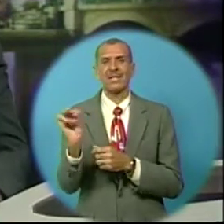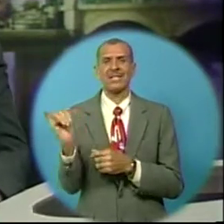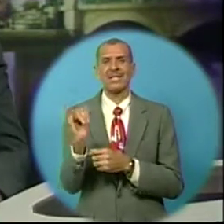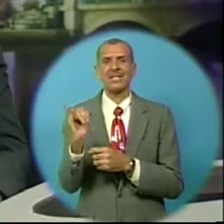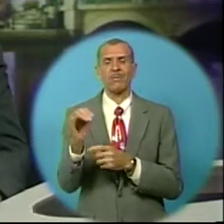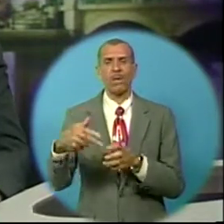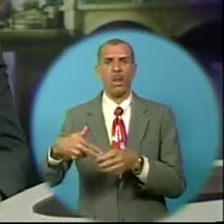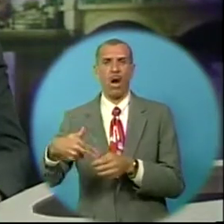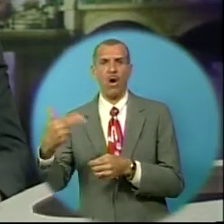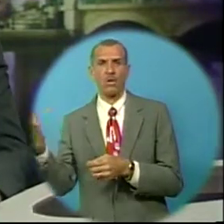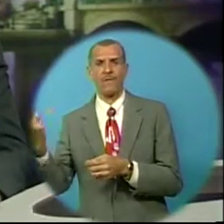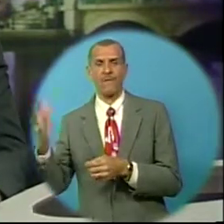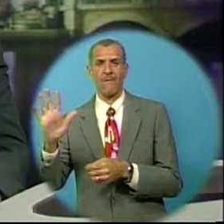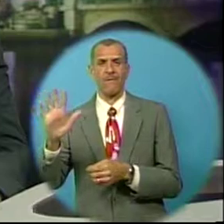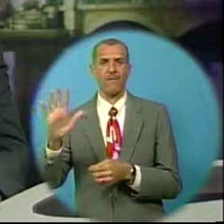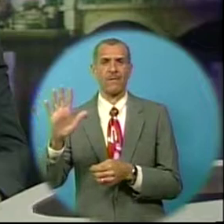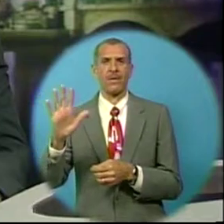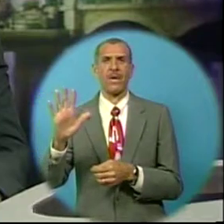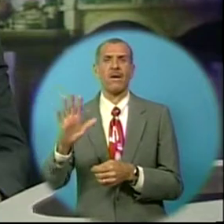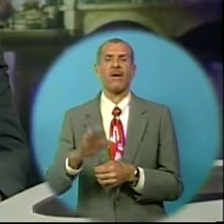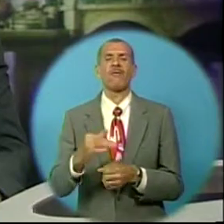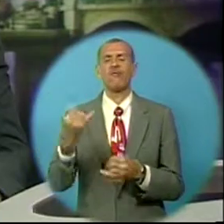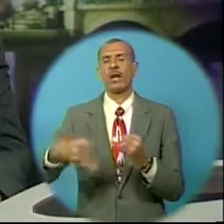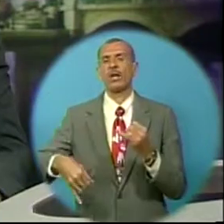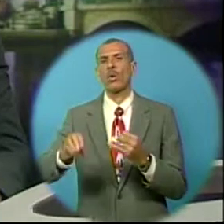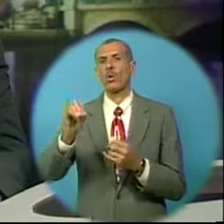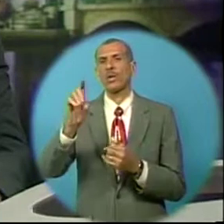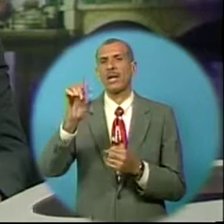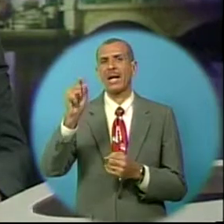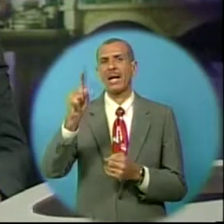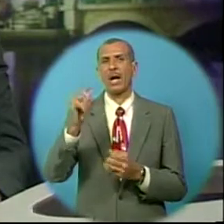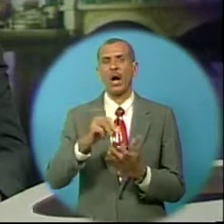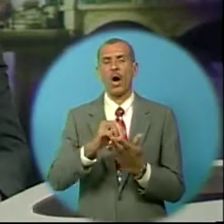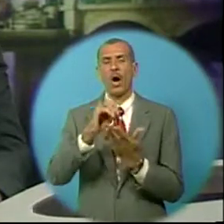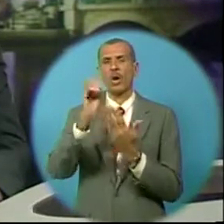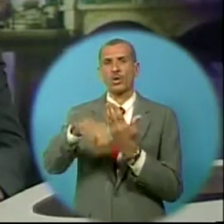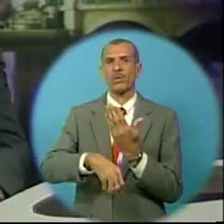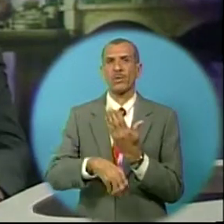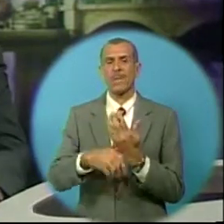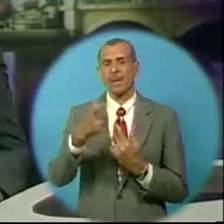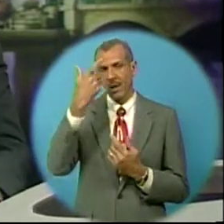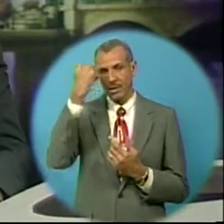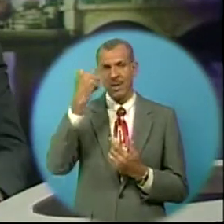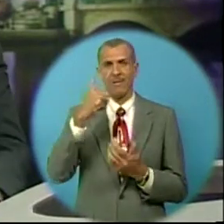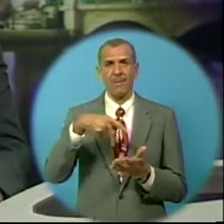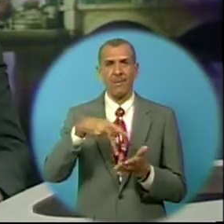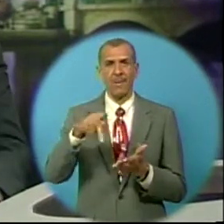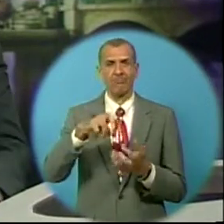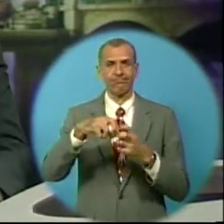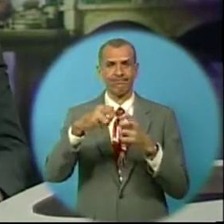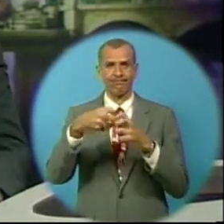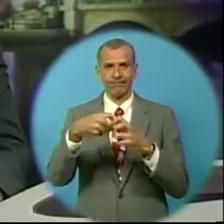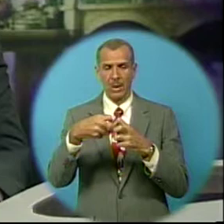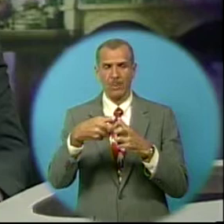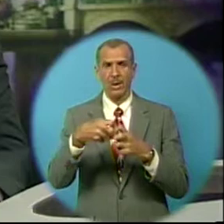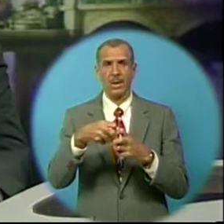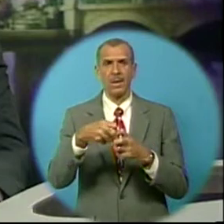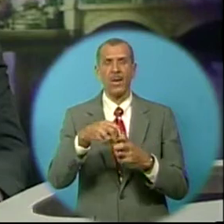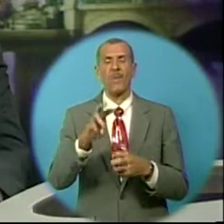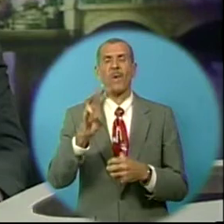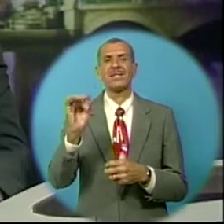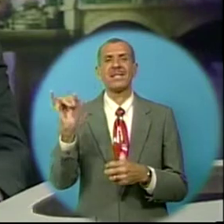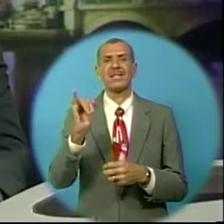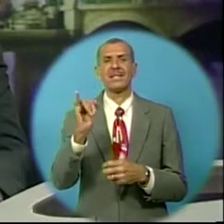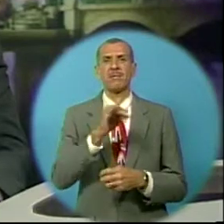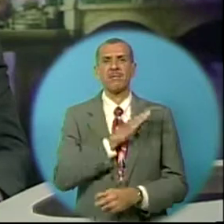of their fifth and final ODI against host India in October over a pay dispute with the West Indies Cricket Board, and the